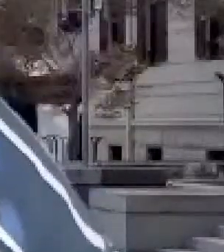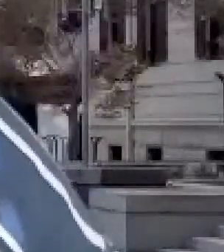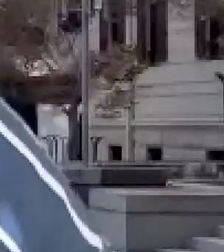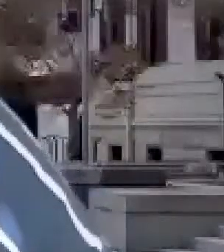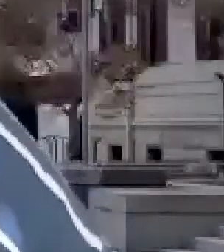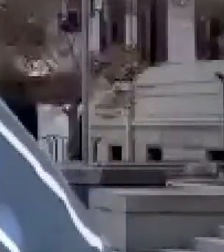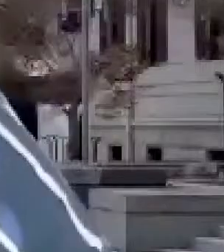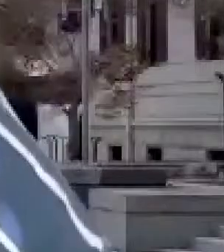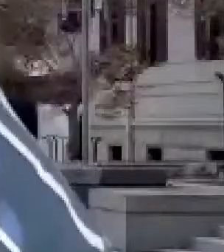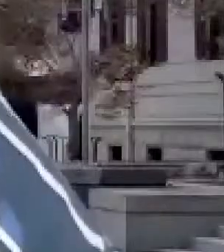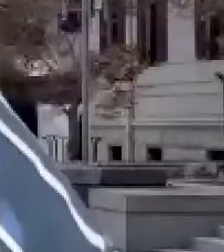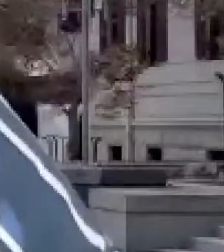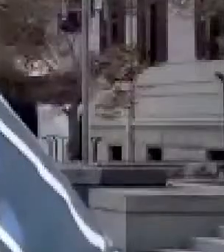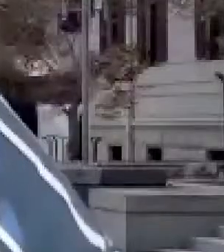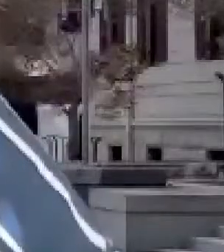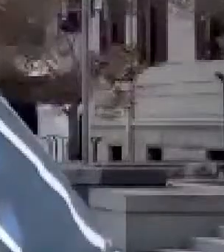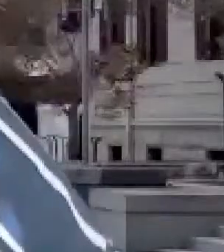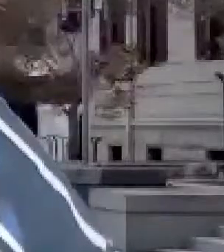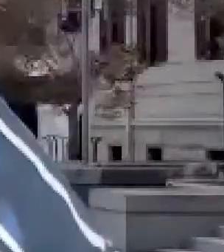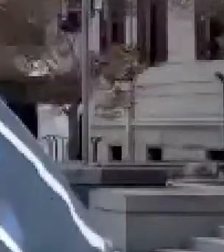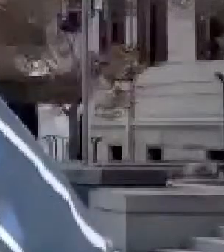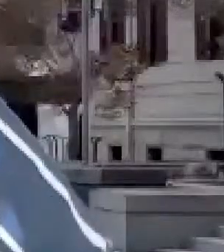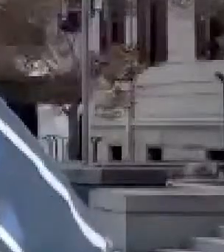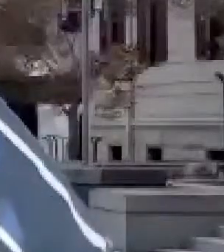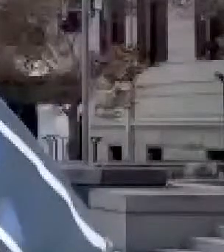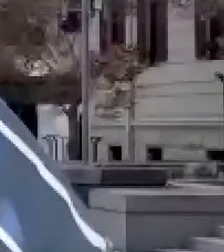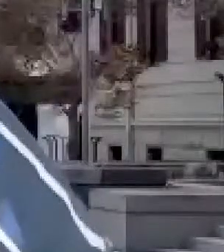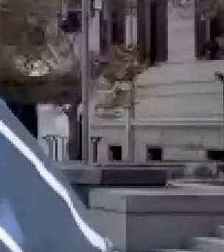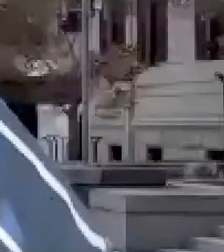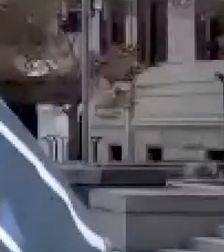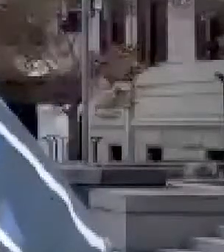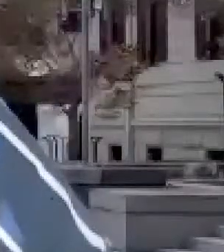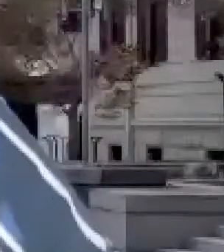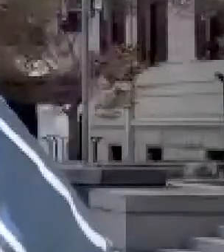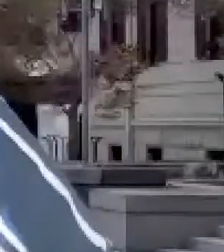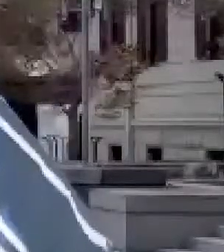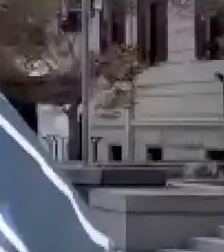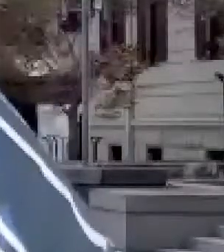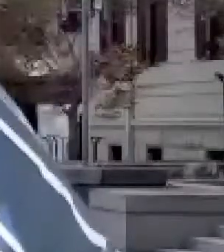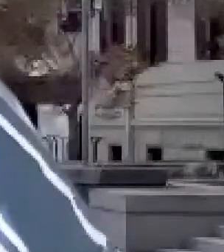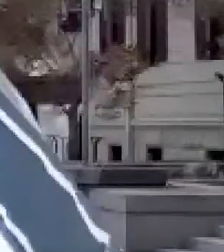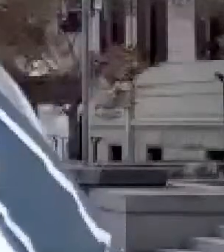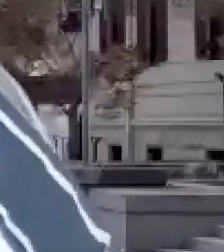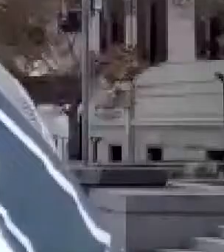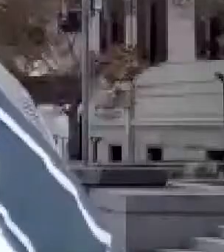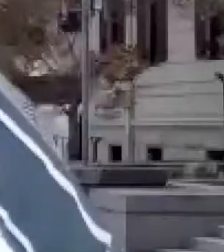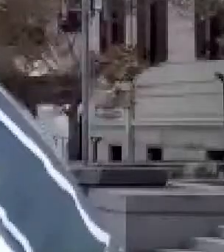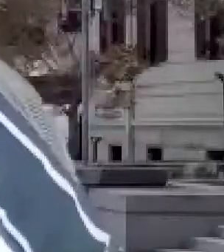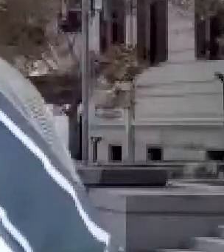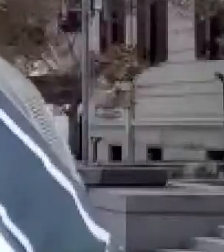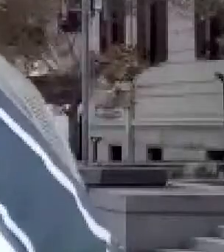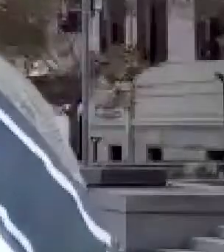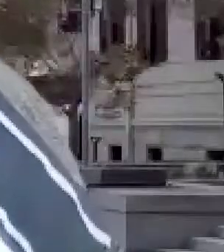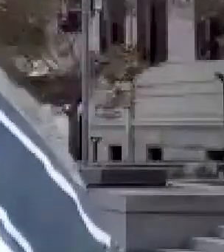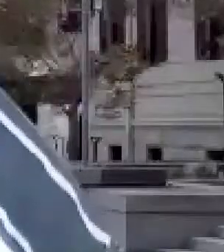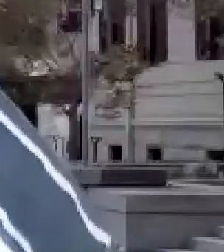and the emergence of new psychoactive substances pose a significant challenge to law enforcement efforts. What steps are